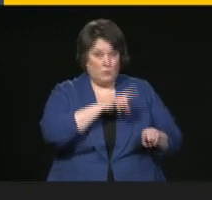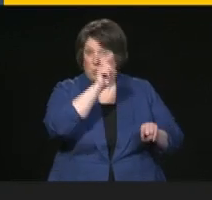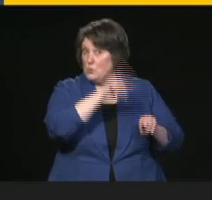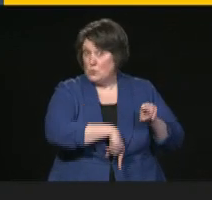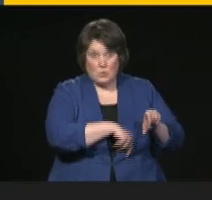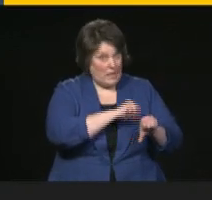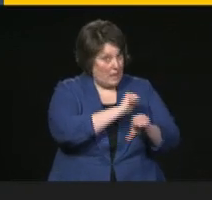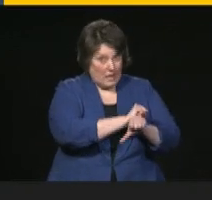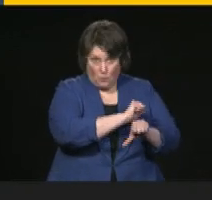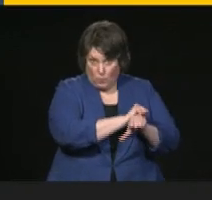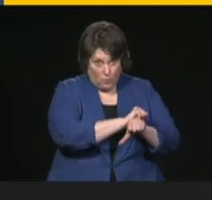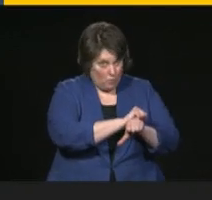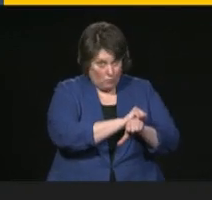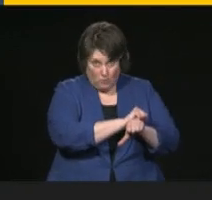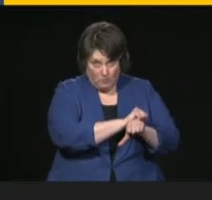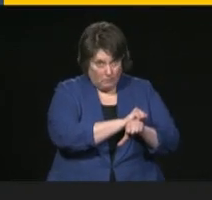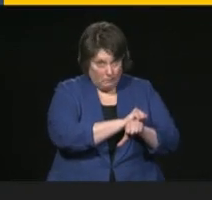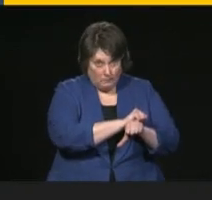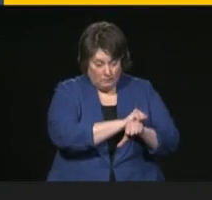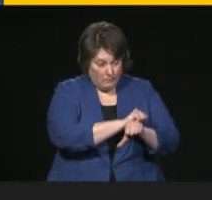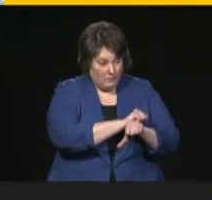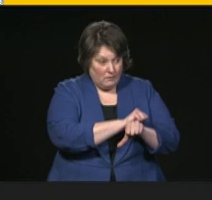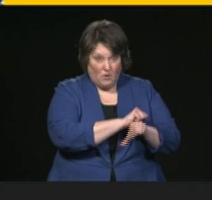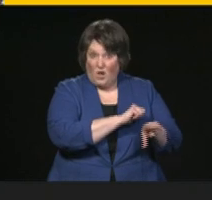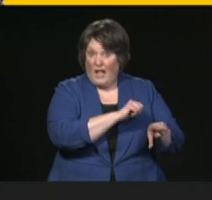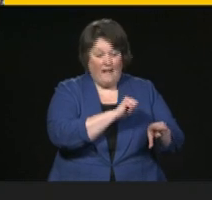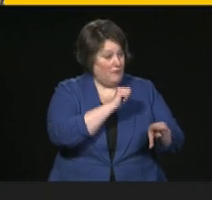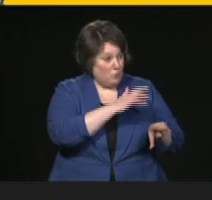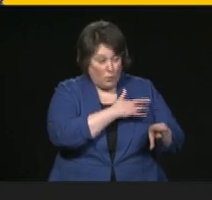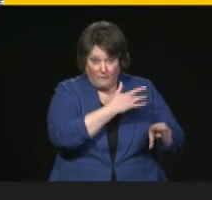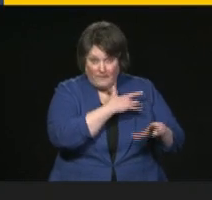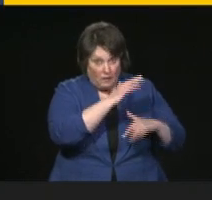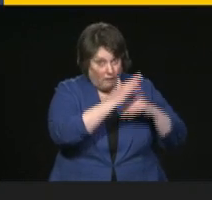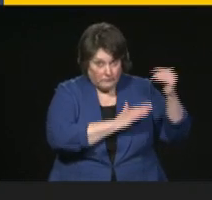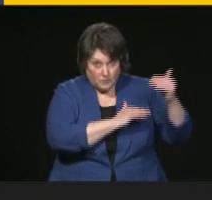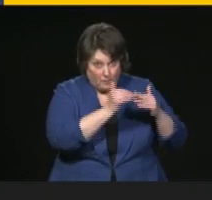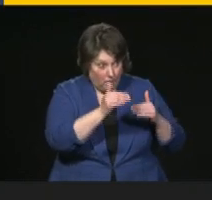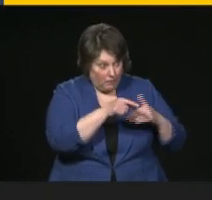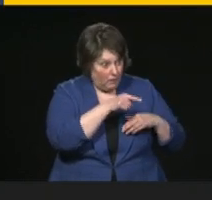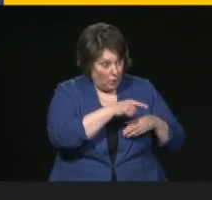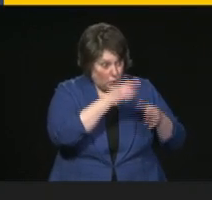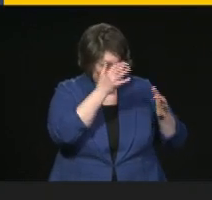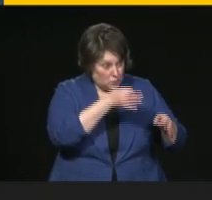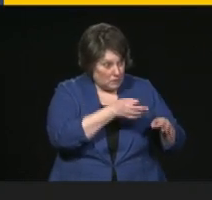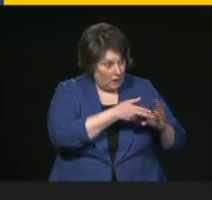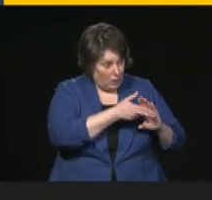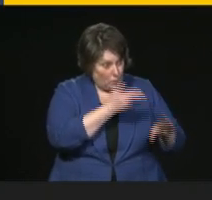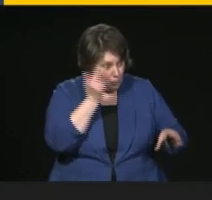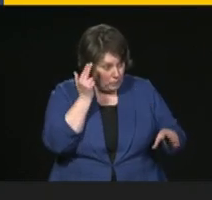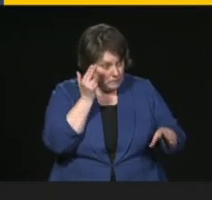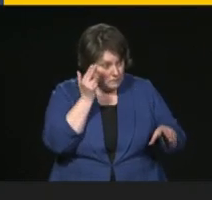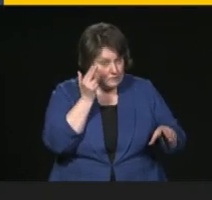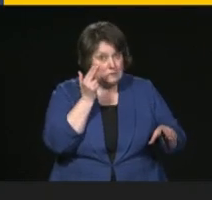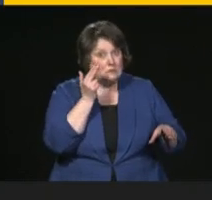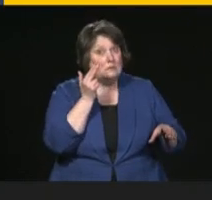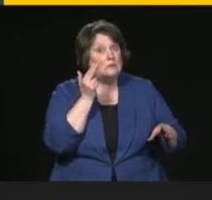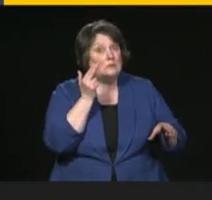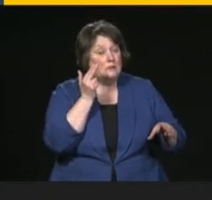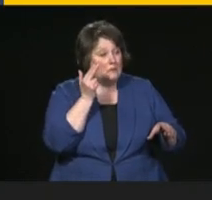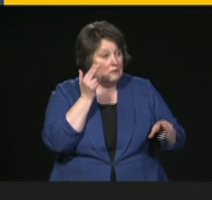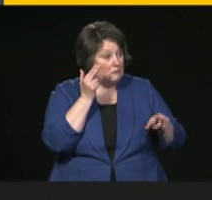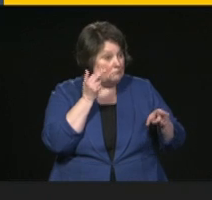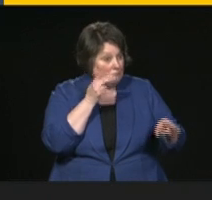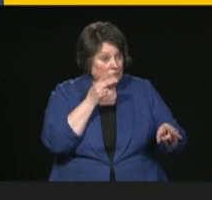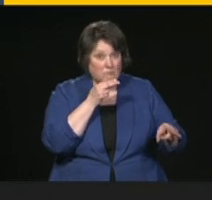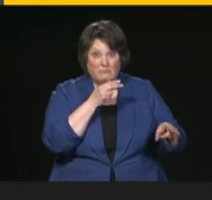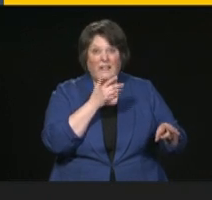if they don't feel comfortable in their work, if they decide to stay home,